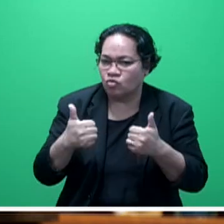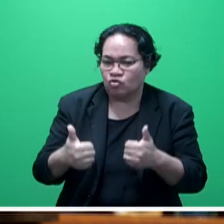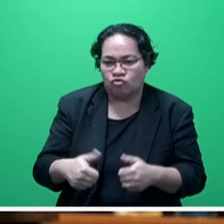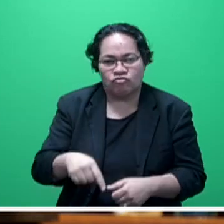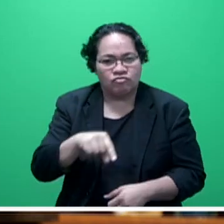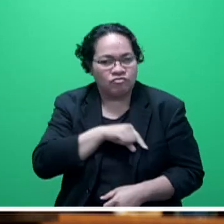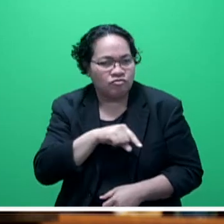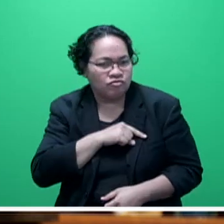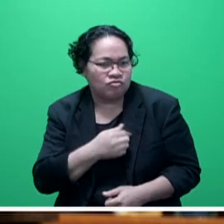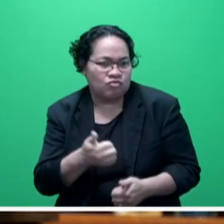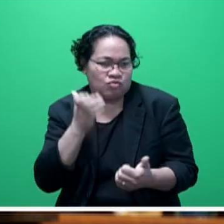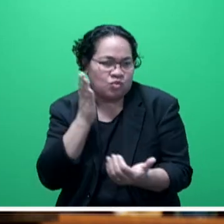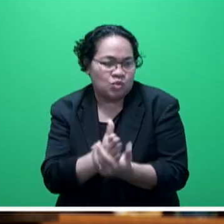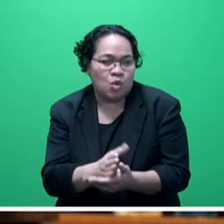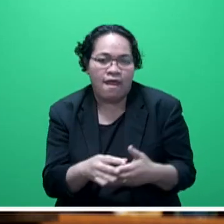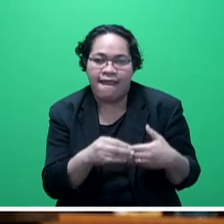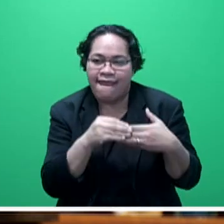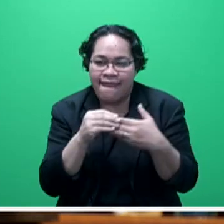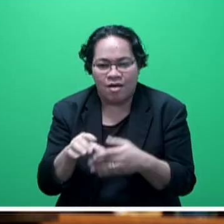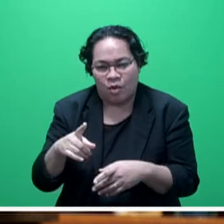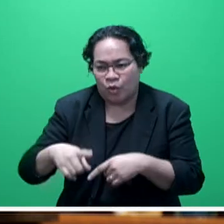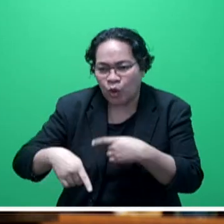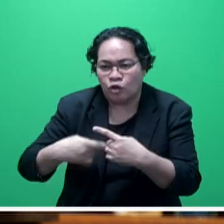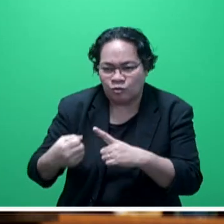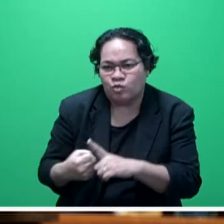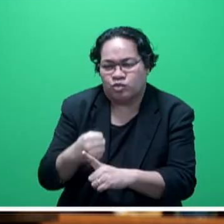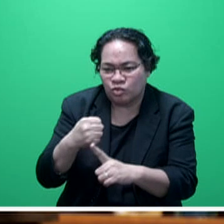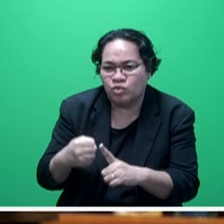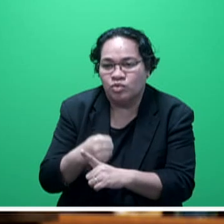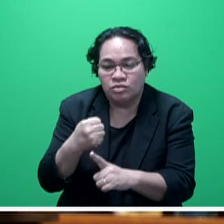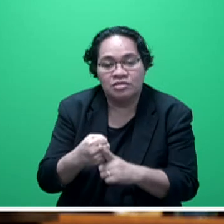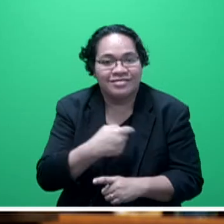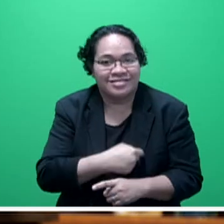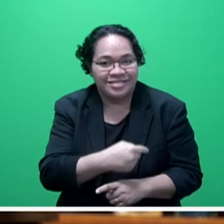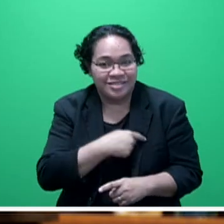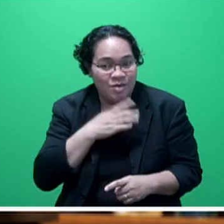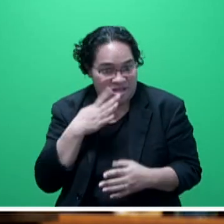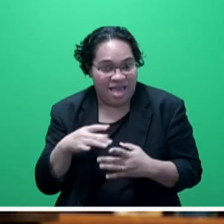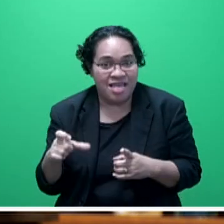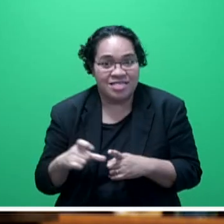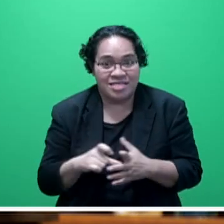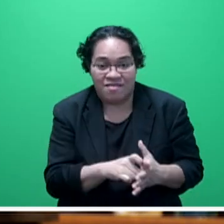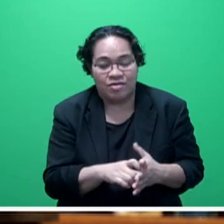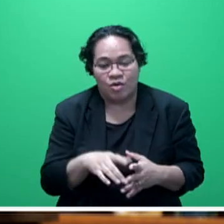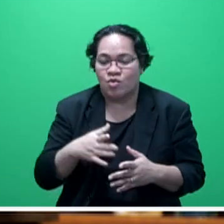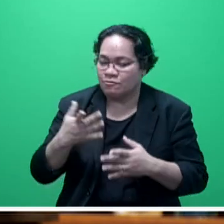leader. His continued perseverance and dedication during difficult times is worth